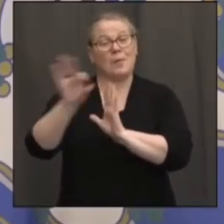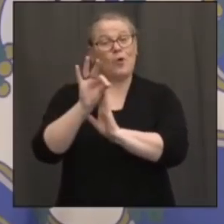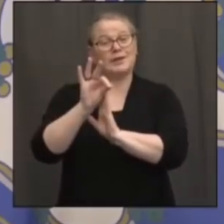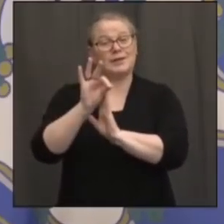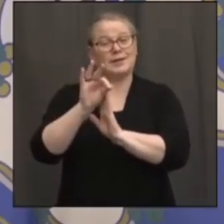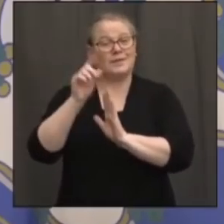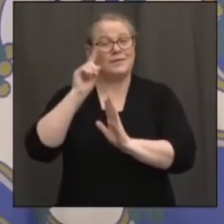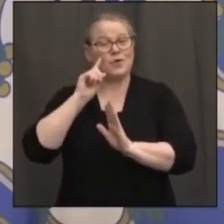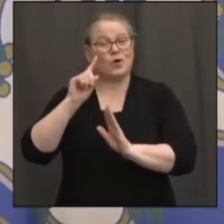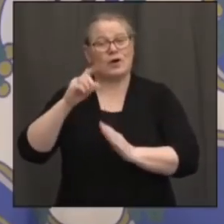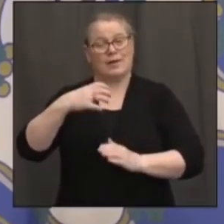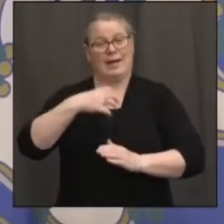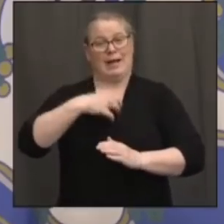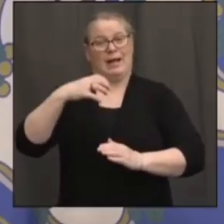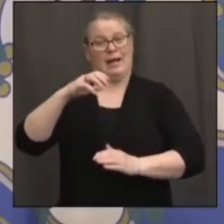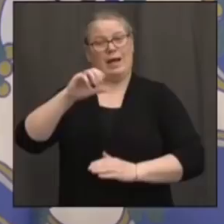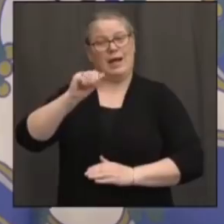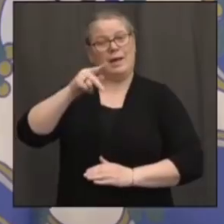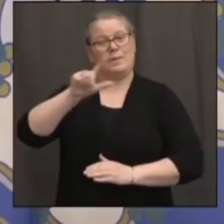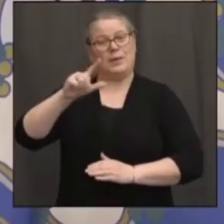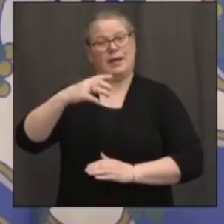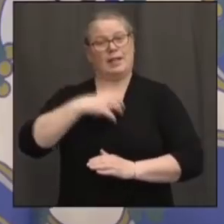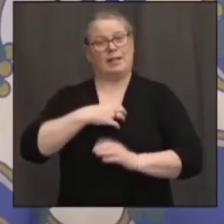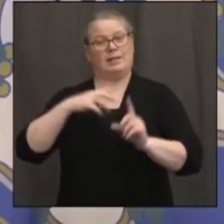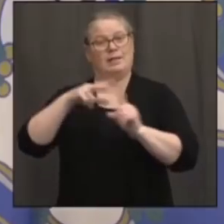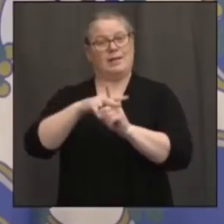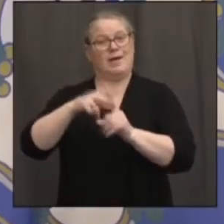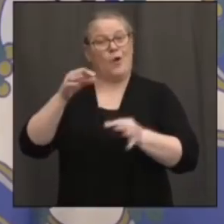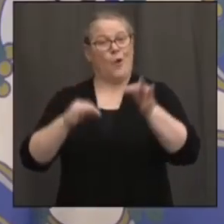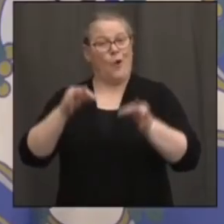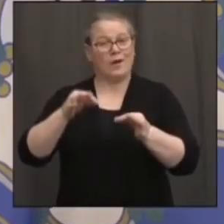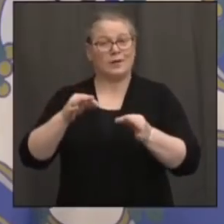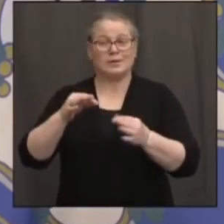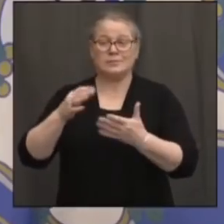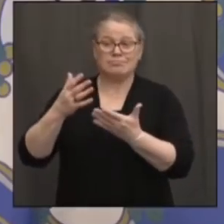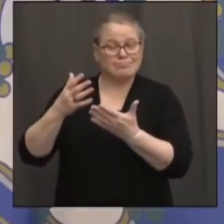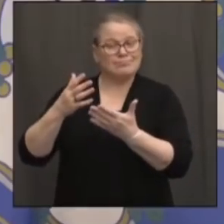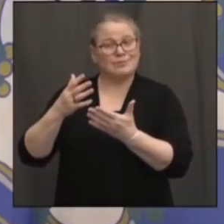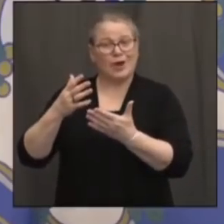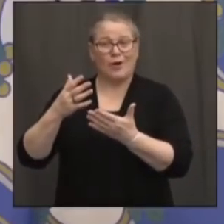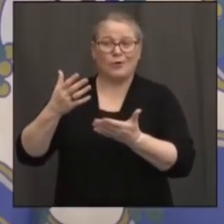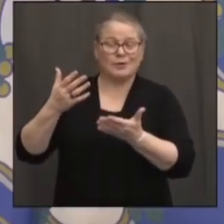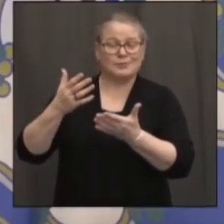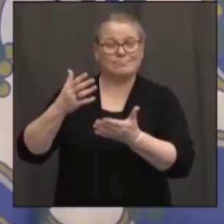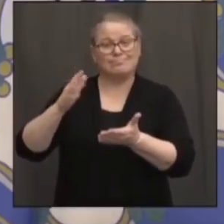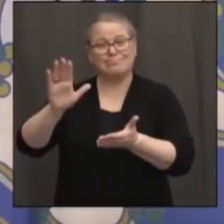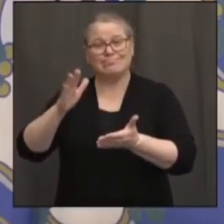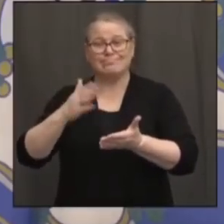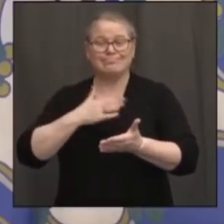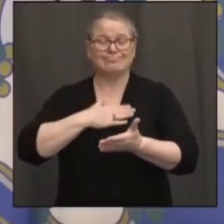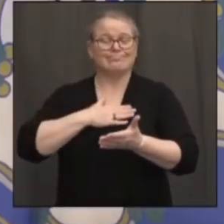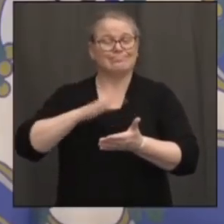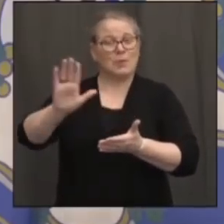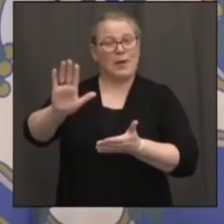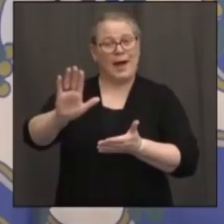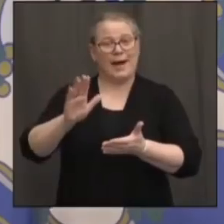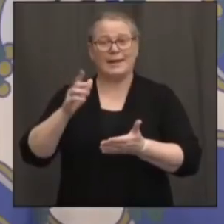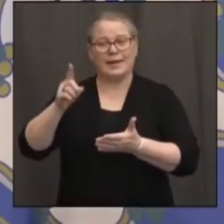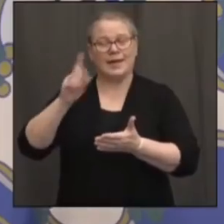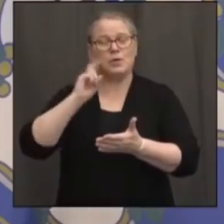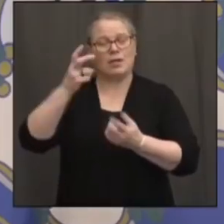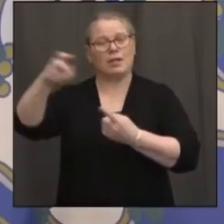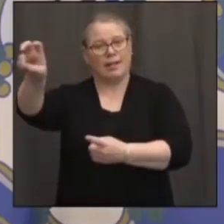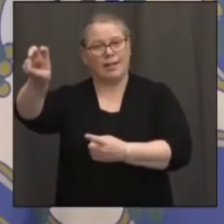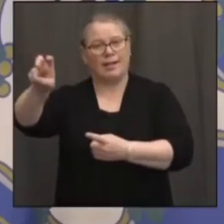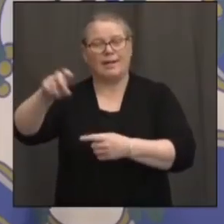the legislature sees fit to have him there. He was previously a judge, as you well know. And replacing him is Nora